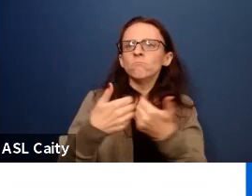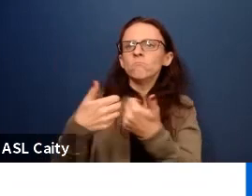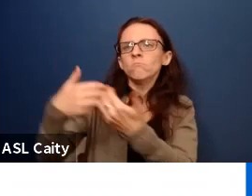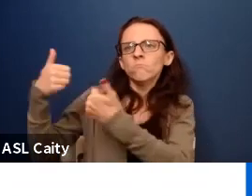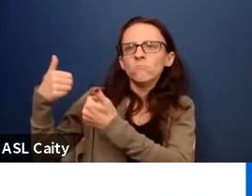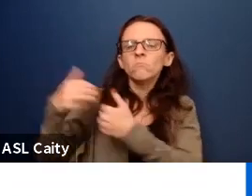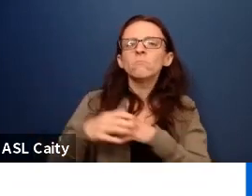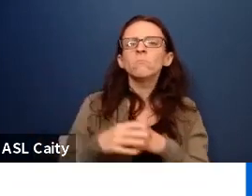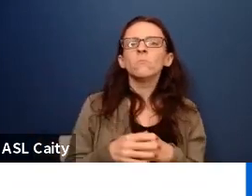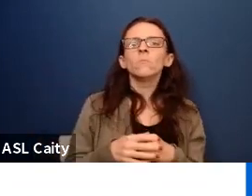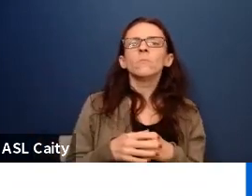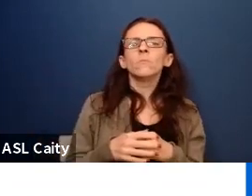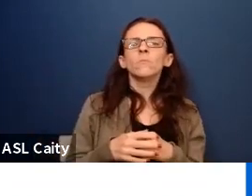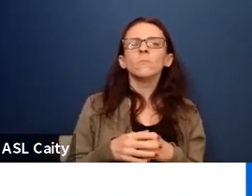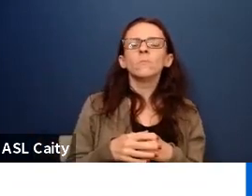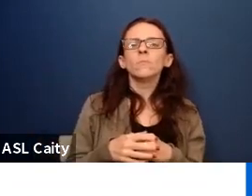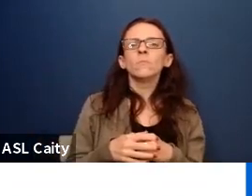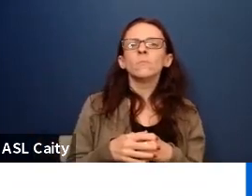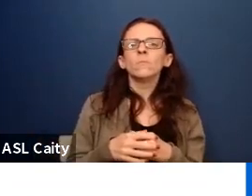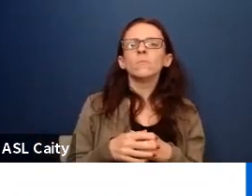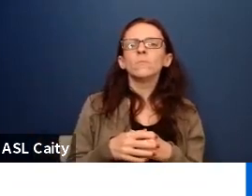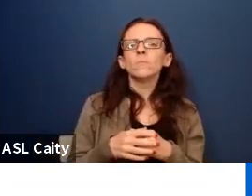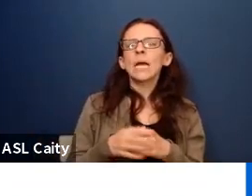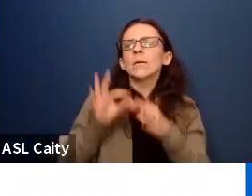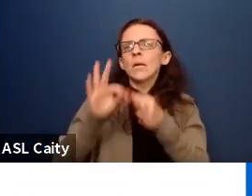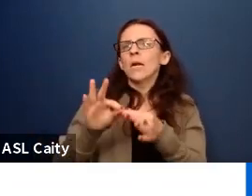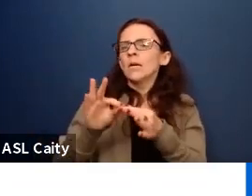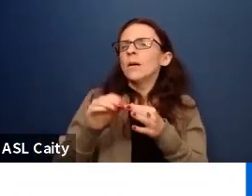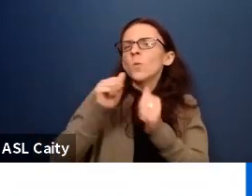some of our areas with public housing.